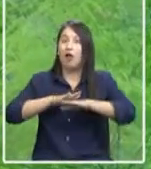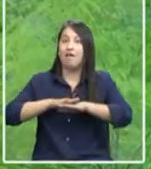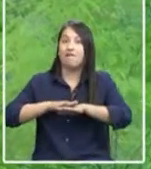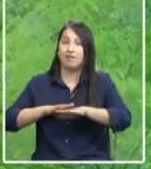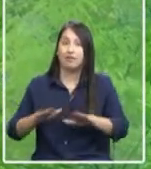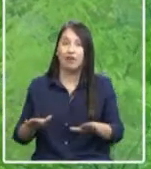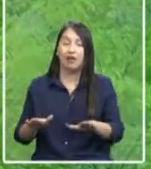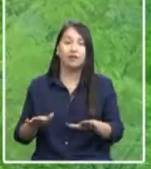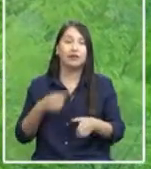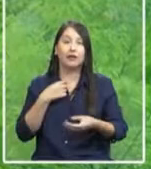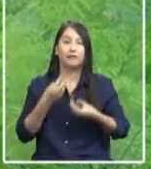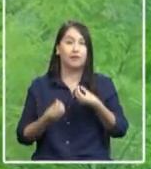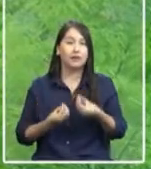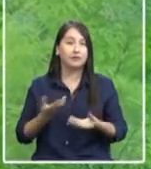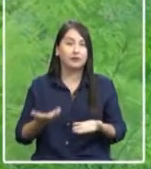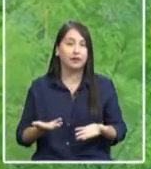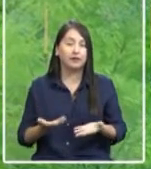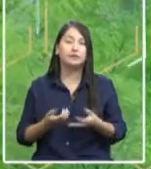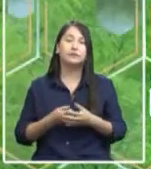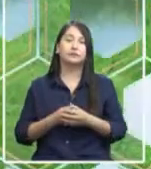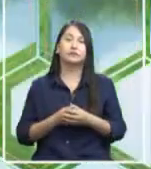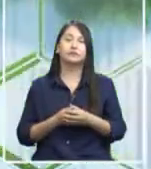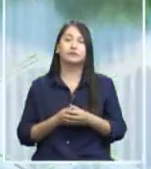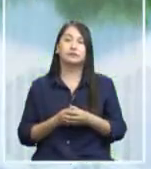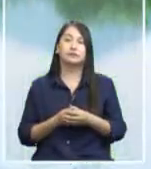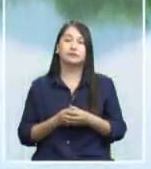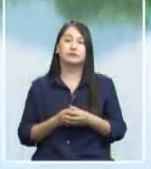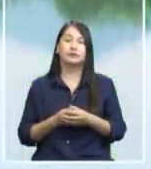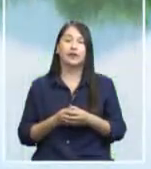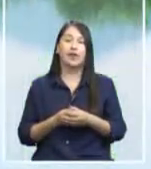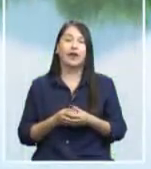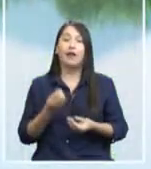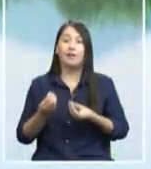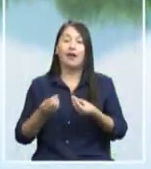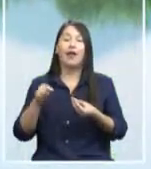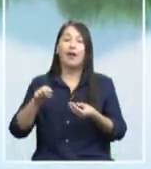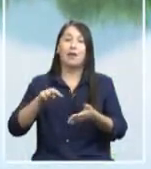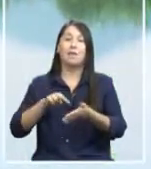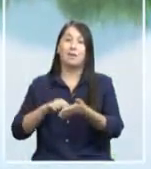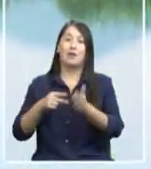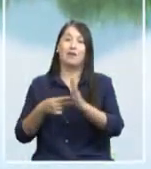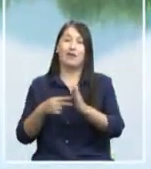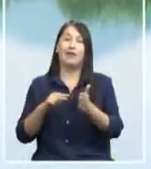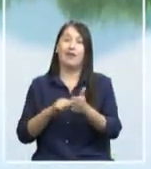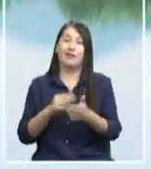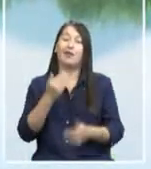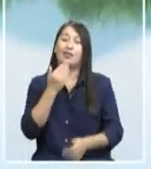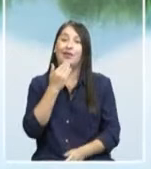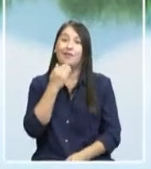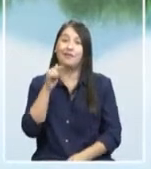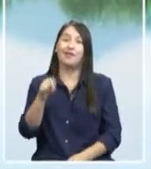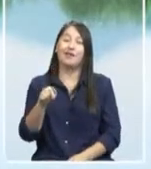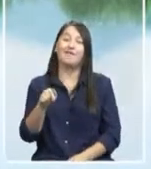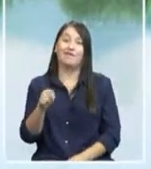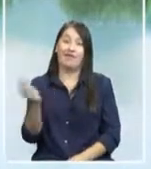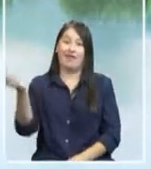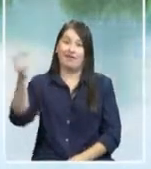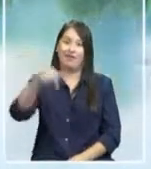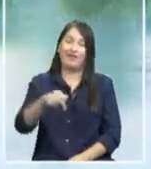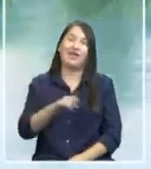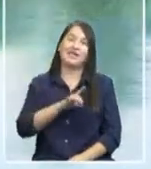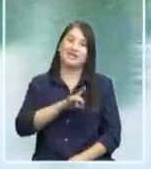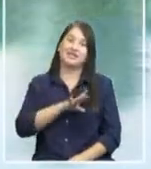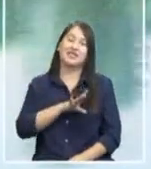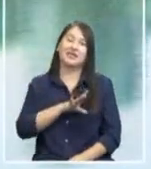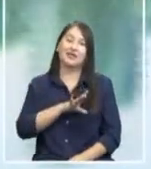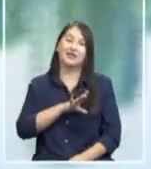the problem will catch with Chile. So basically, I would like to say that